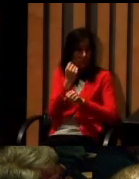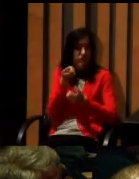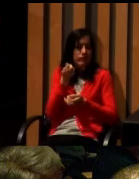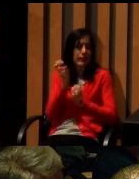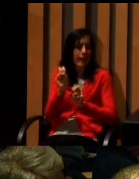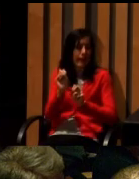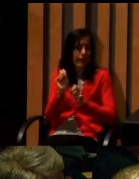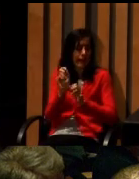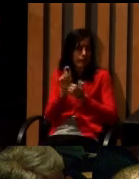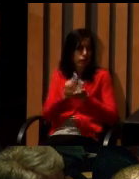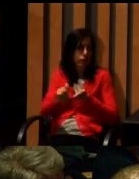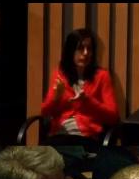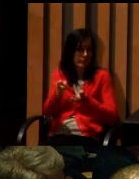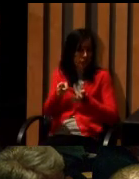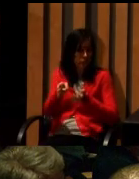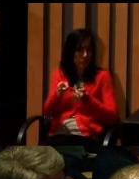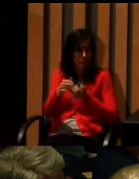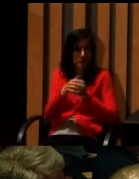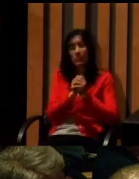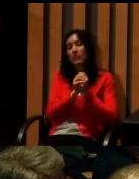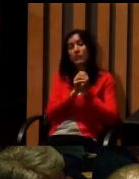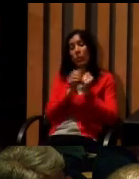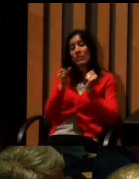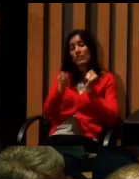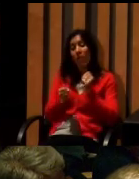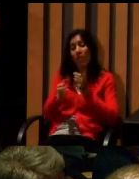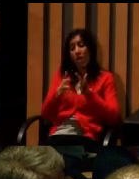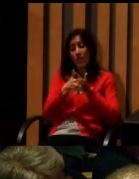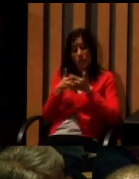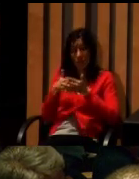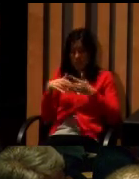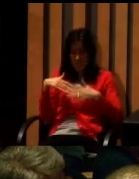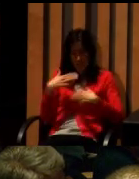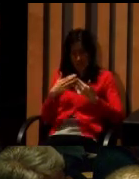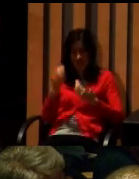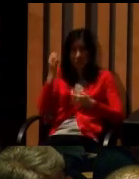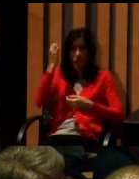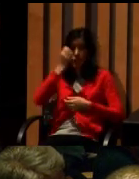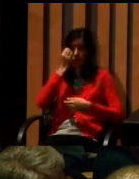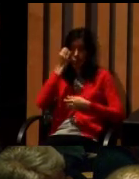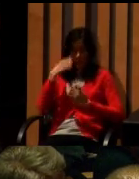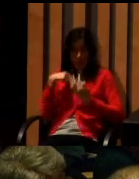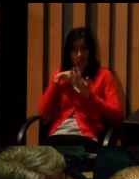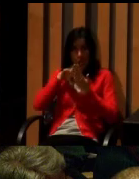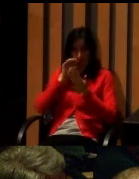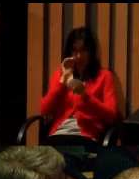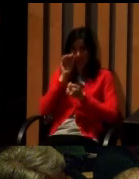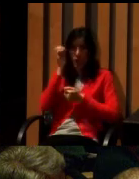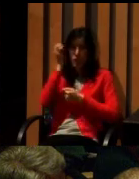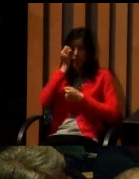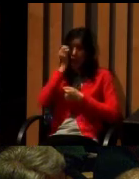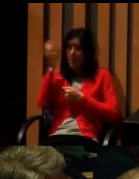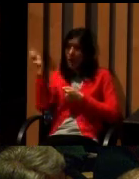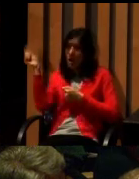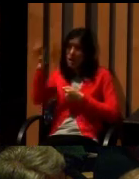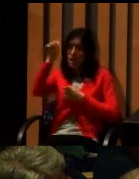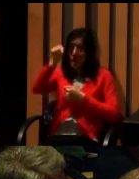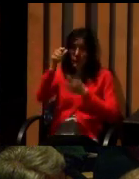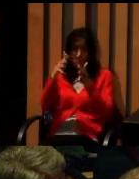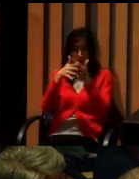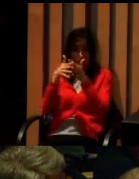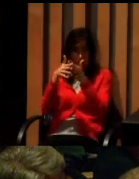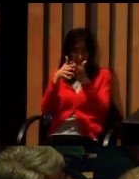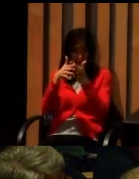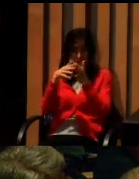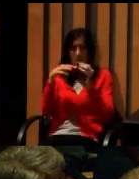that when the Europeans come to America, immediately the Native American cultures,